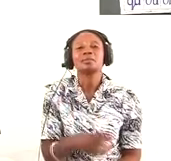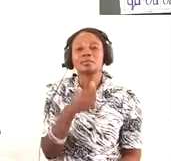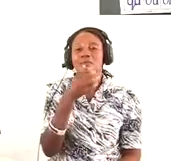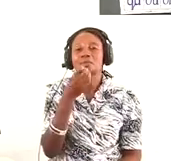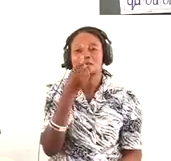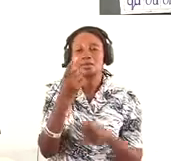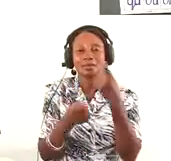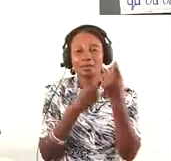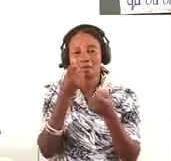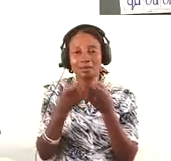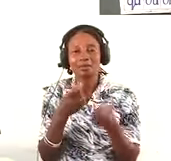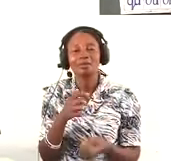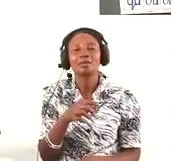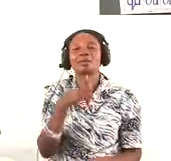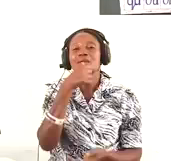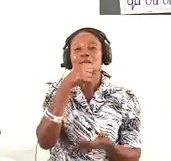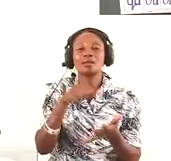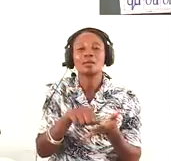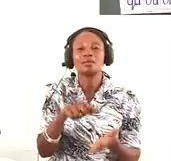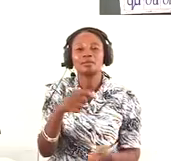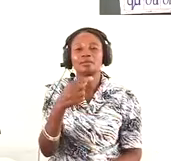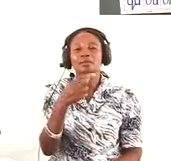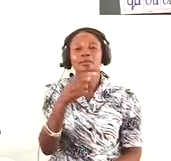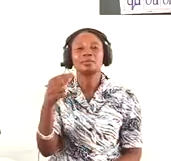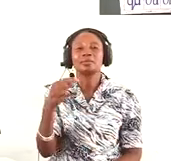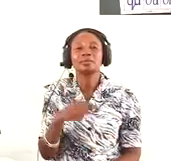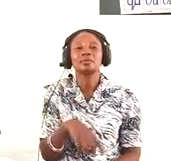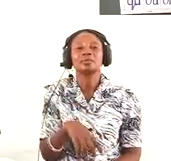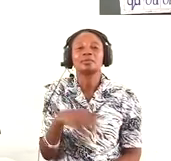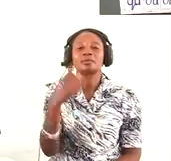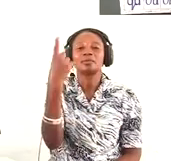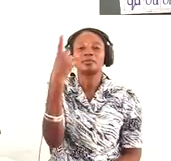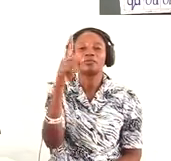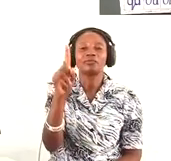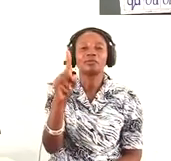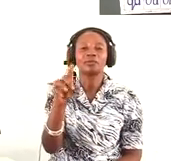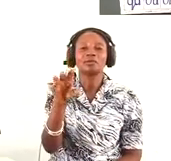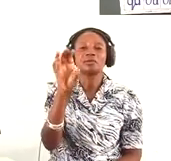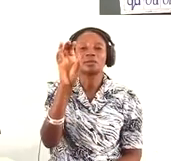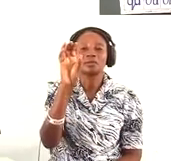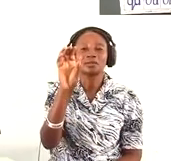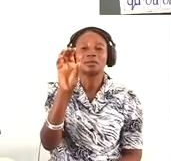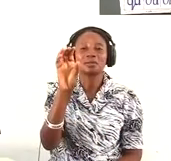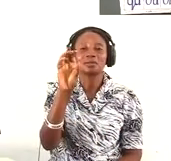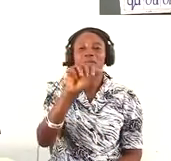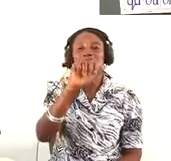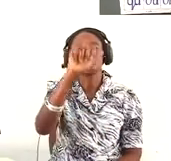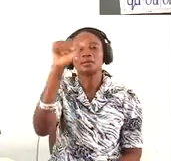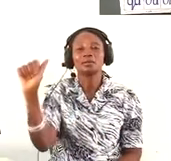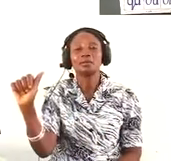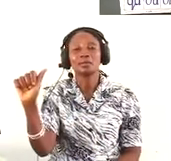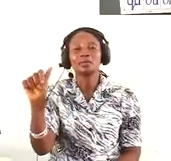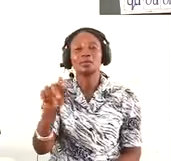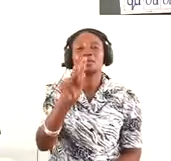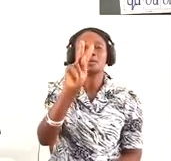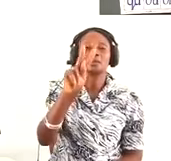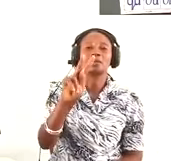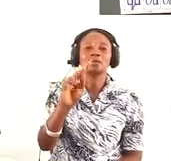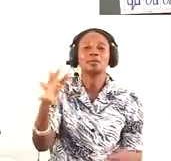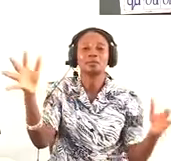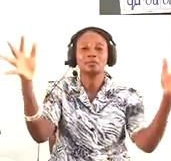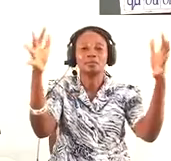Let me say the letter name. The first letter on the chart is C and K. Why are